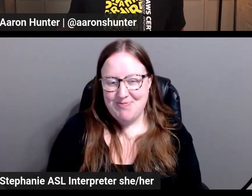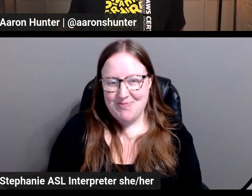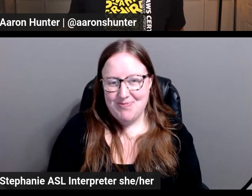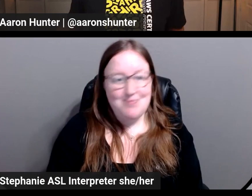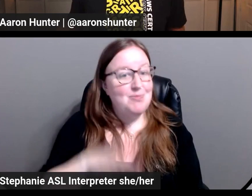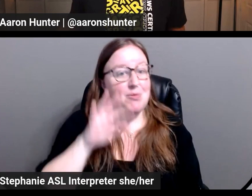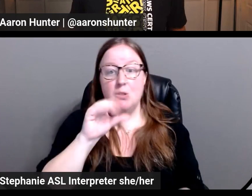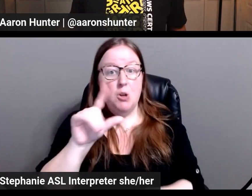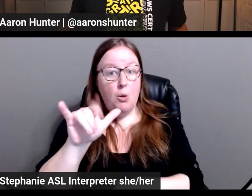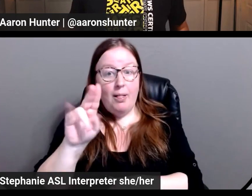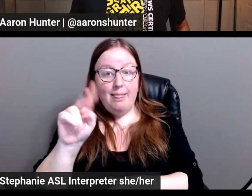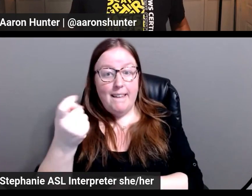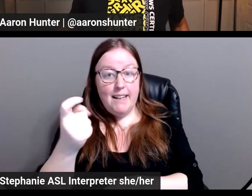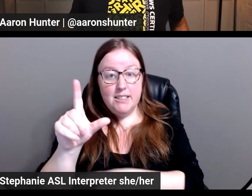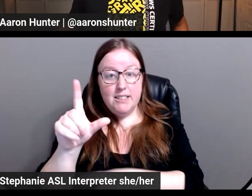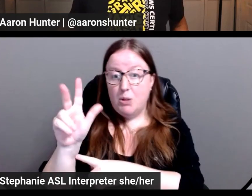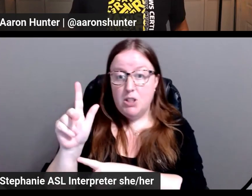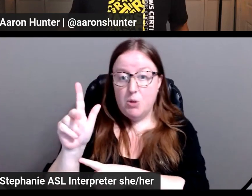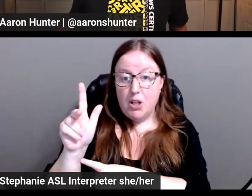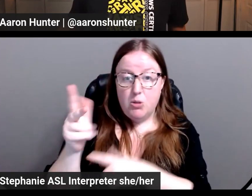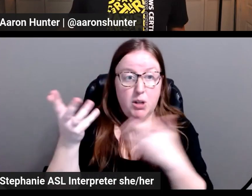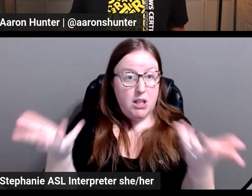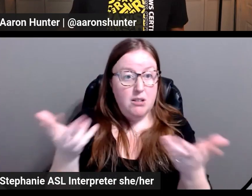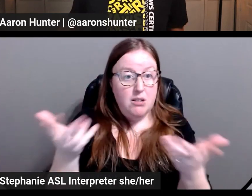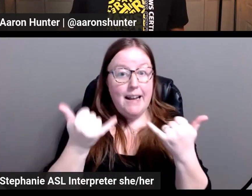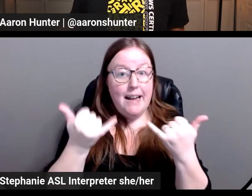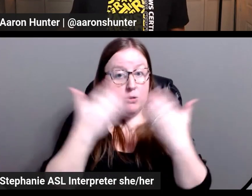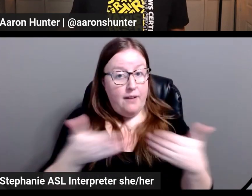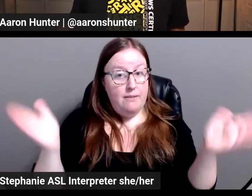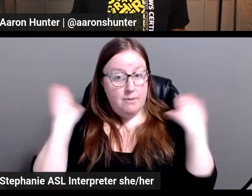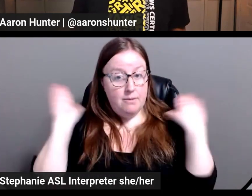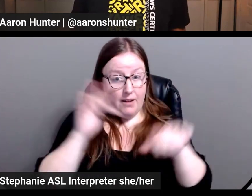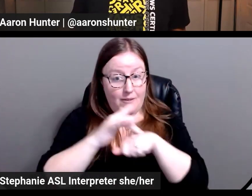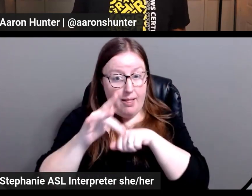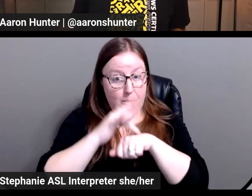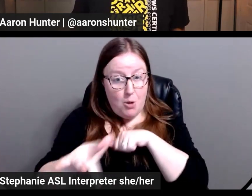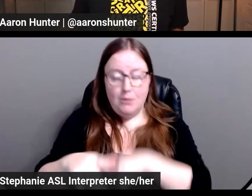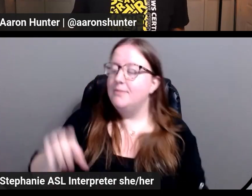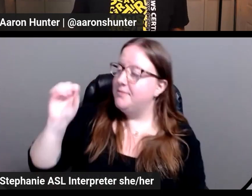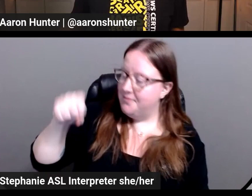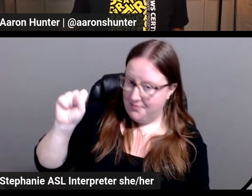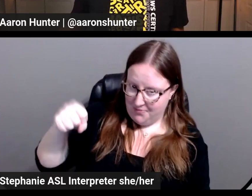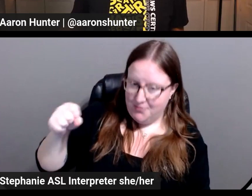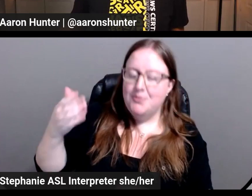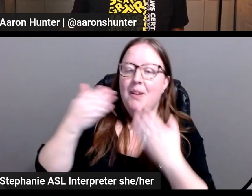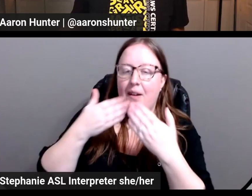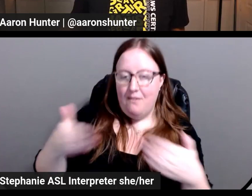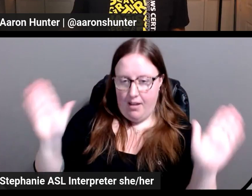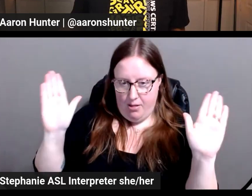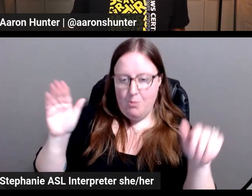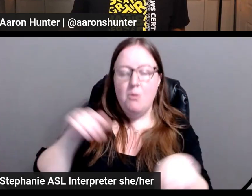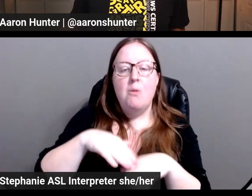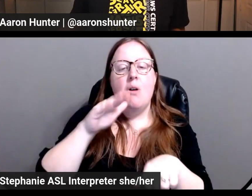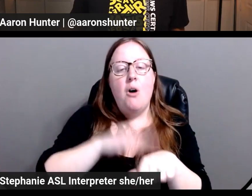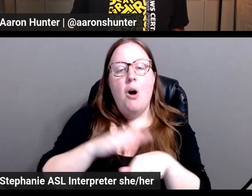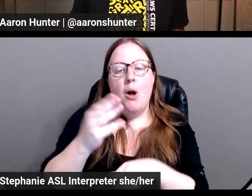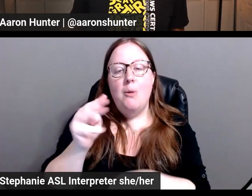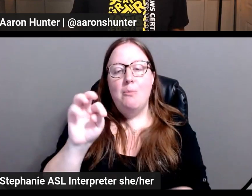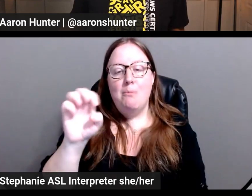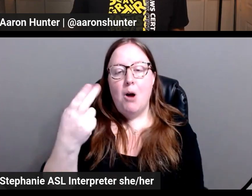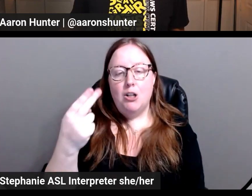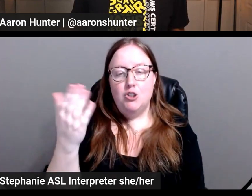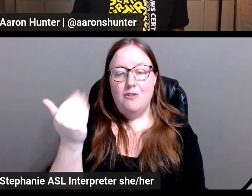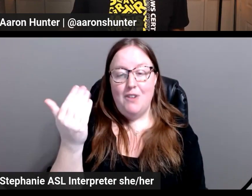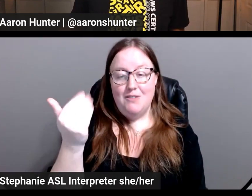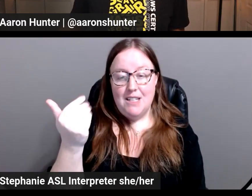So Amazon Linux 2023 is now generally available. That's right. It went GA on March 15th, and